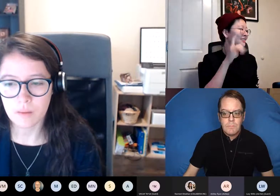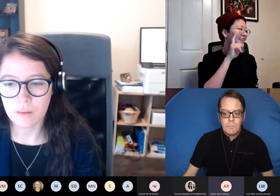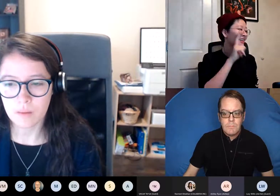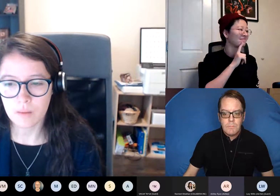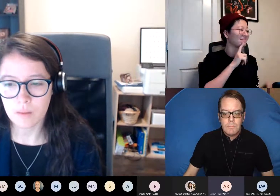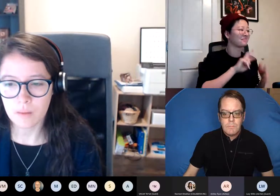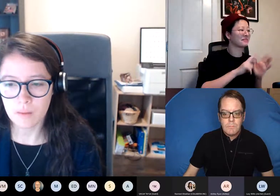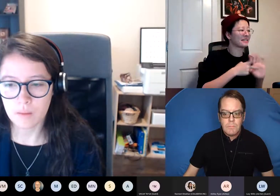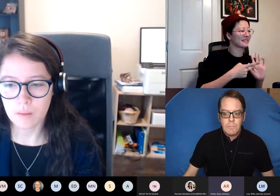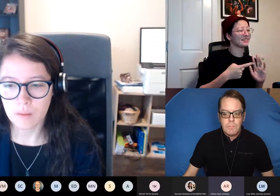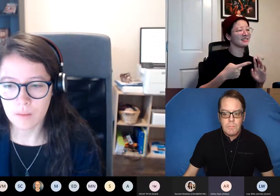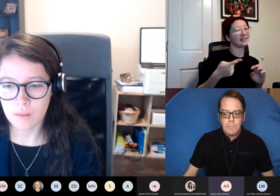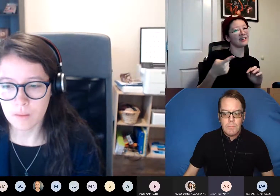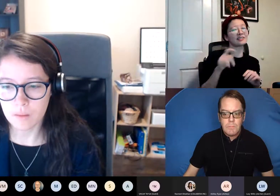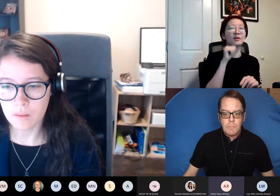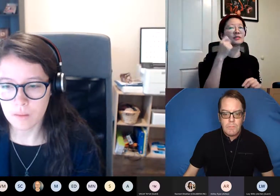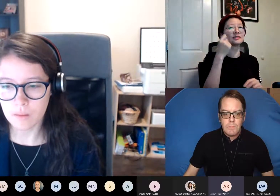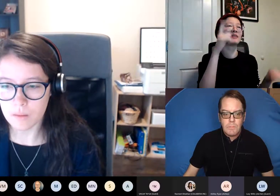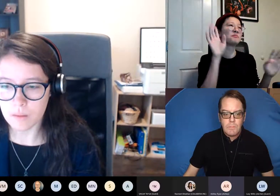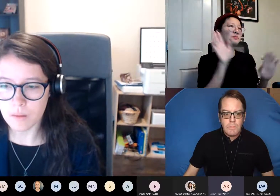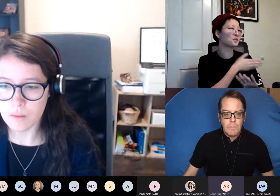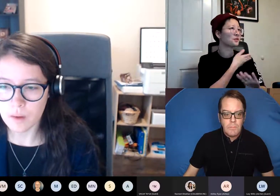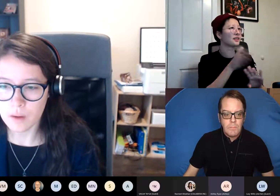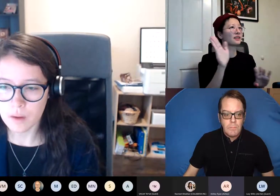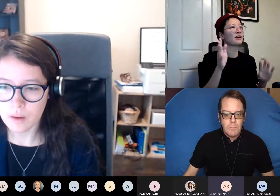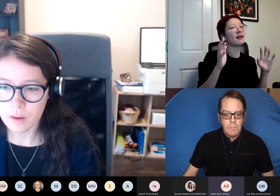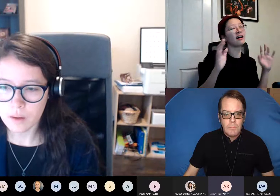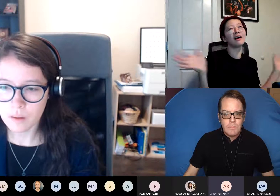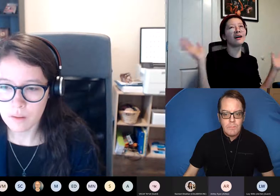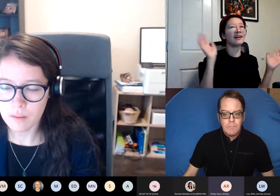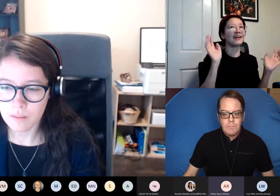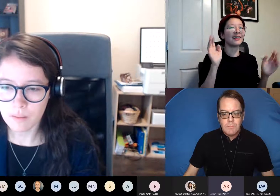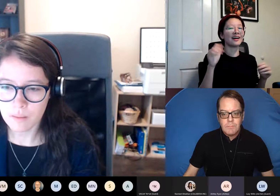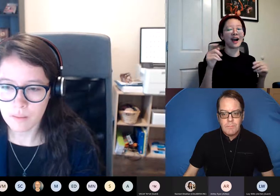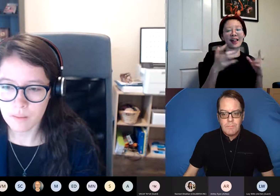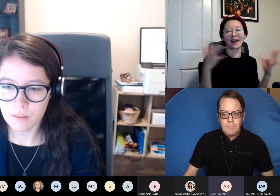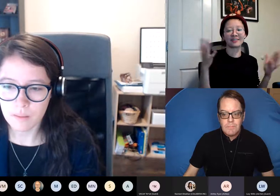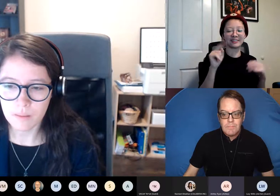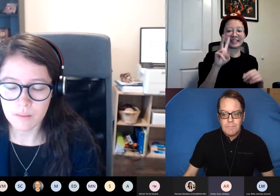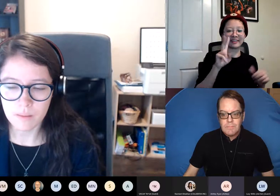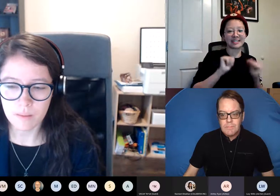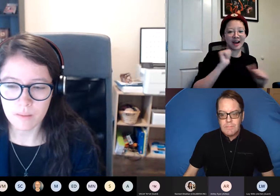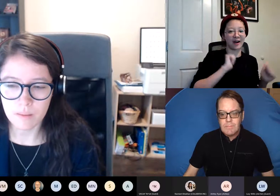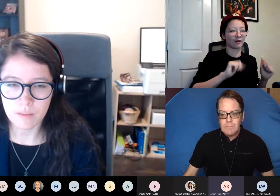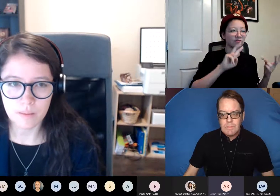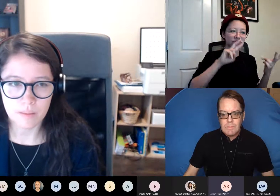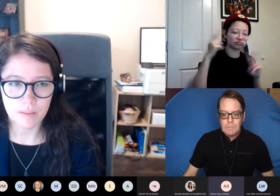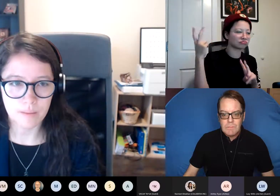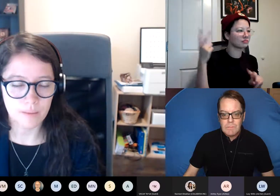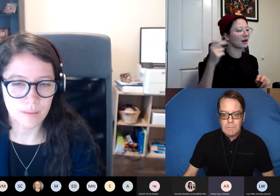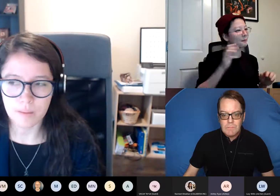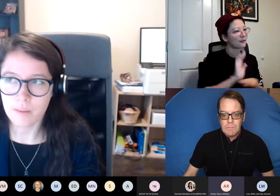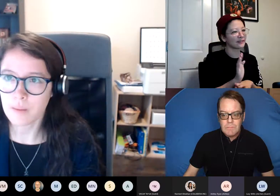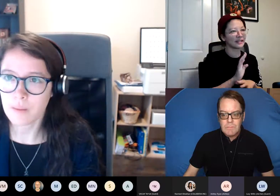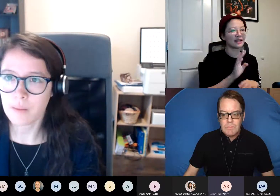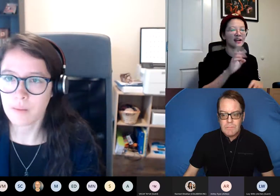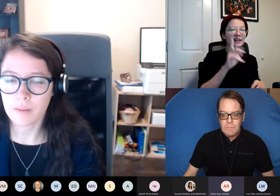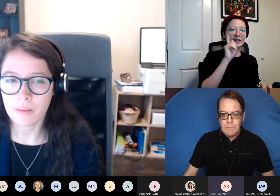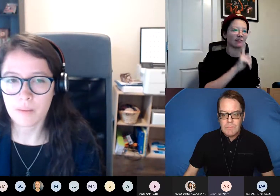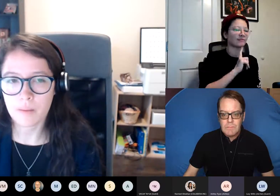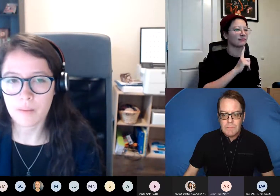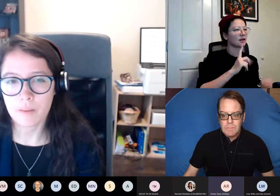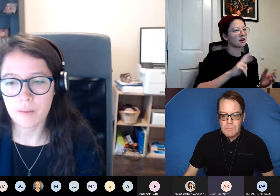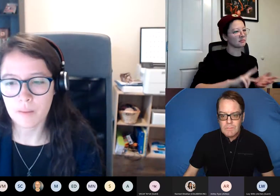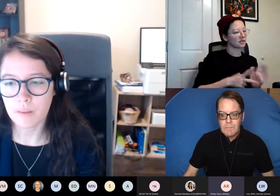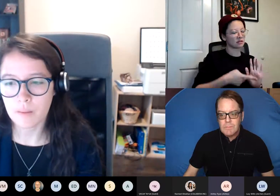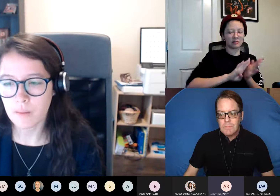So there's a lot of different forms of art within the deaf community as well. Some people think that because a person is deaf, they don't have a comprehension of